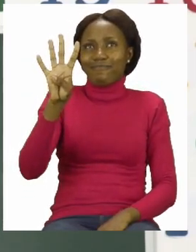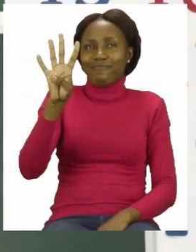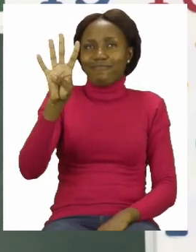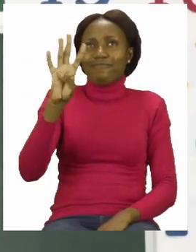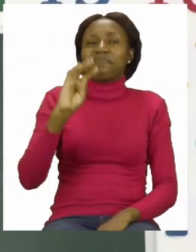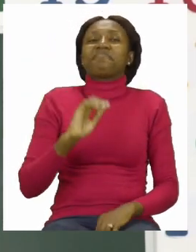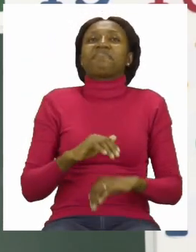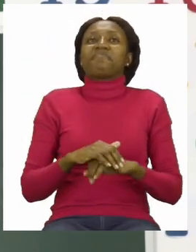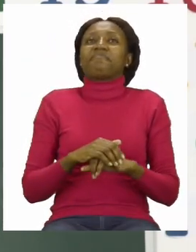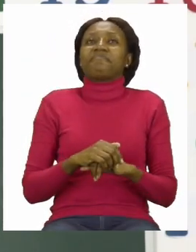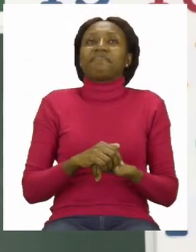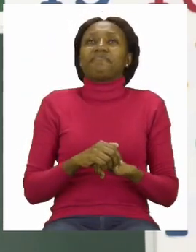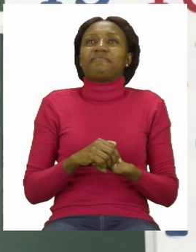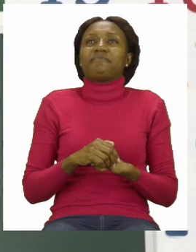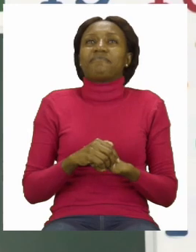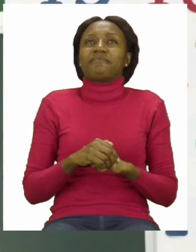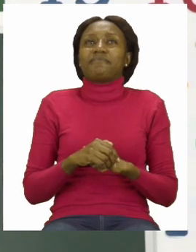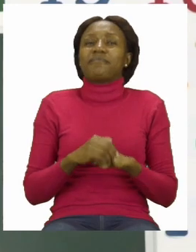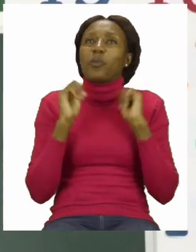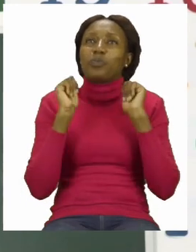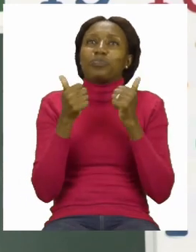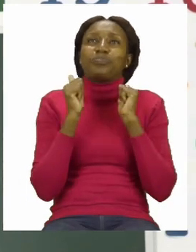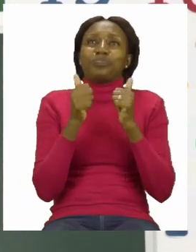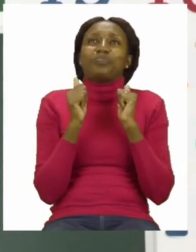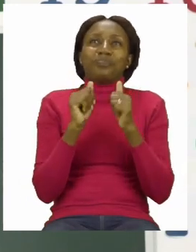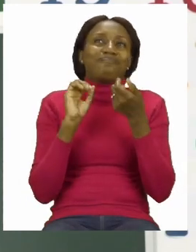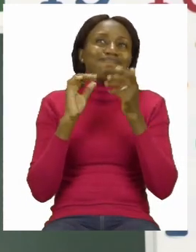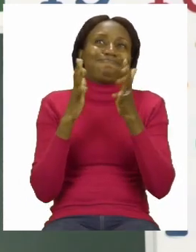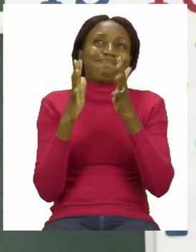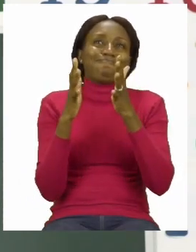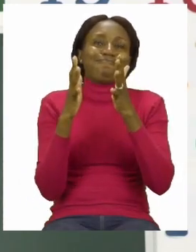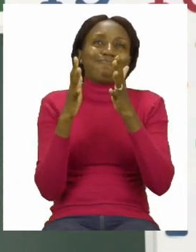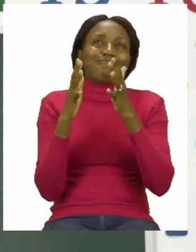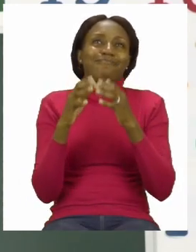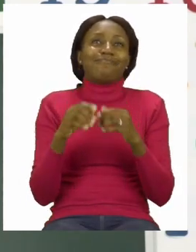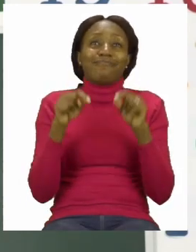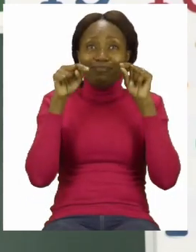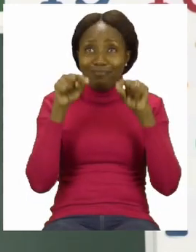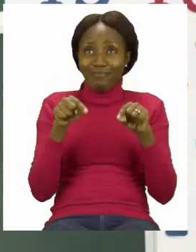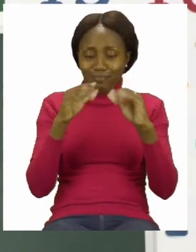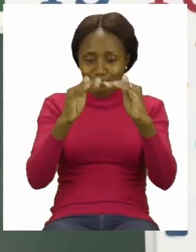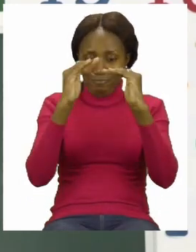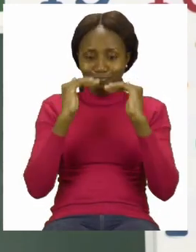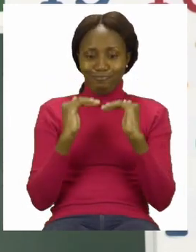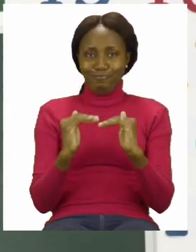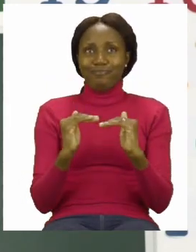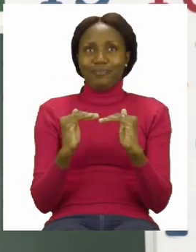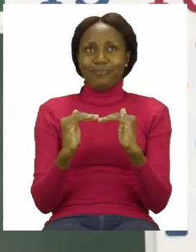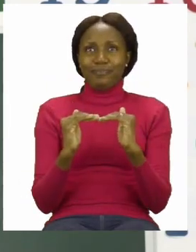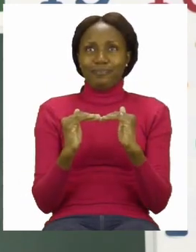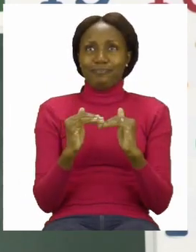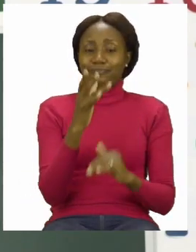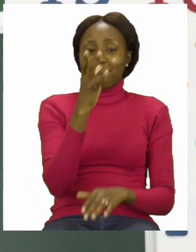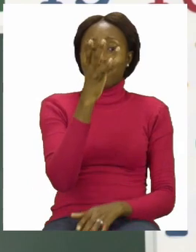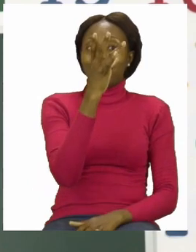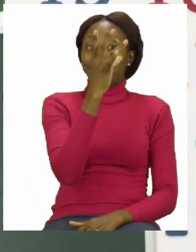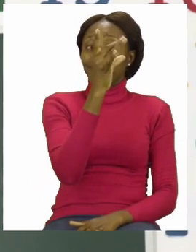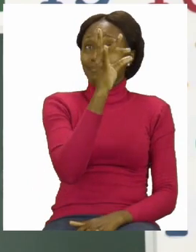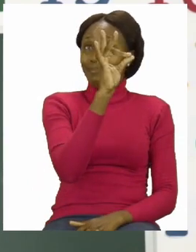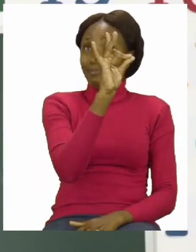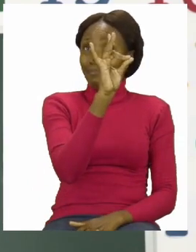4. Well done, everyone. Now let's do the next one. The next one says